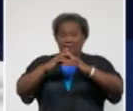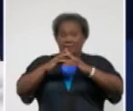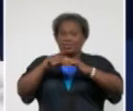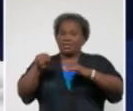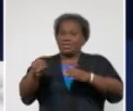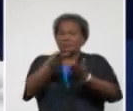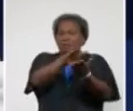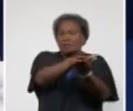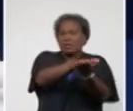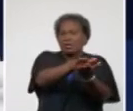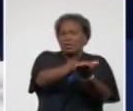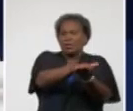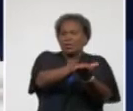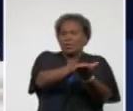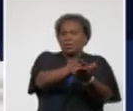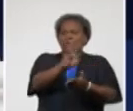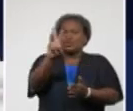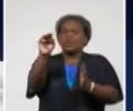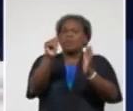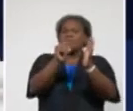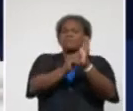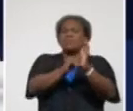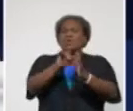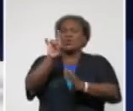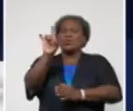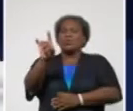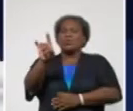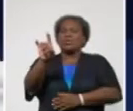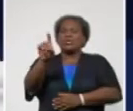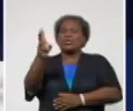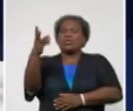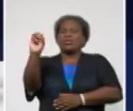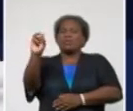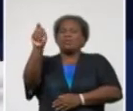Today, 6 patients continue to be in a critical state,